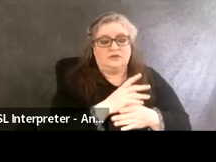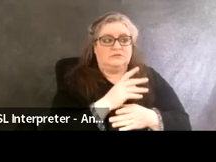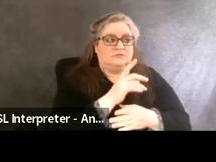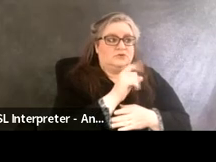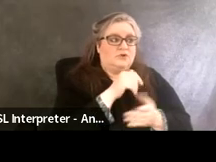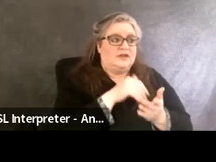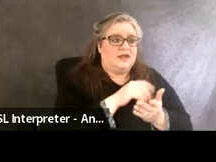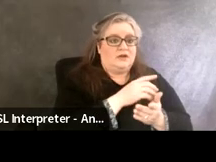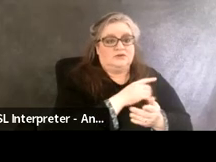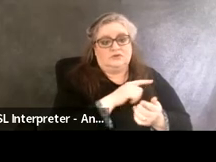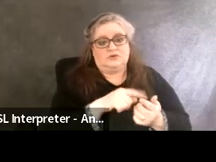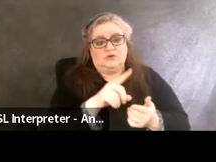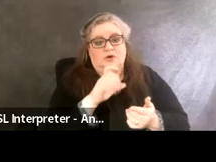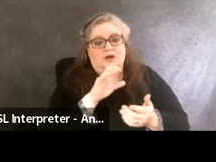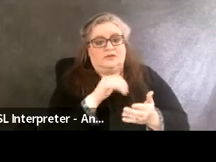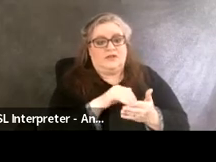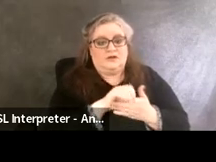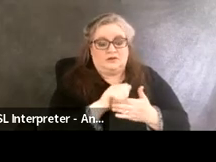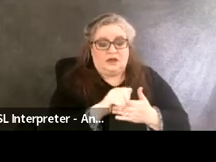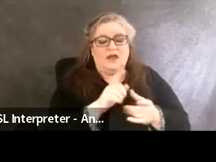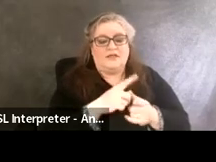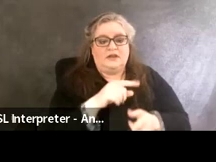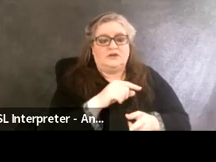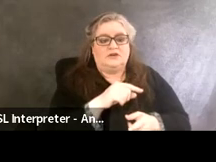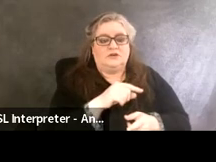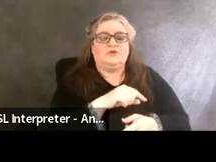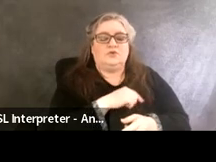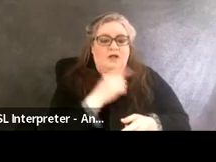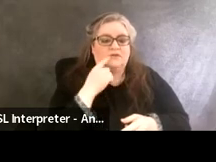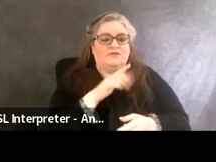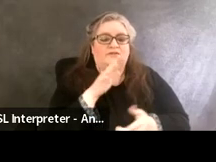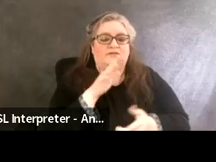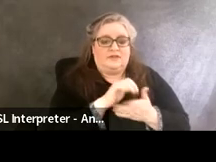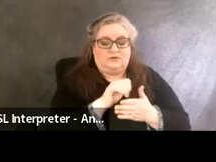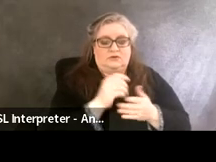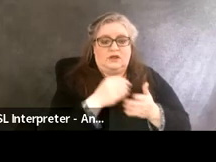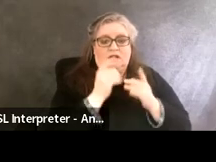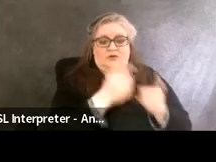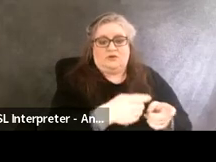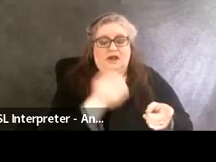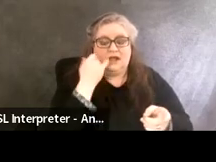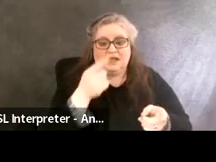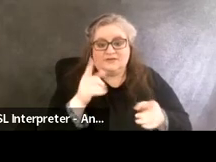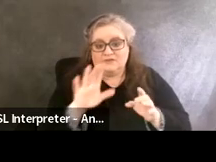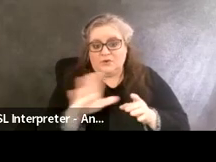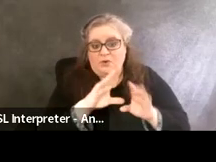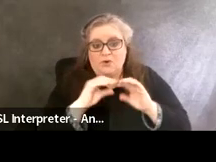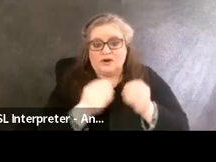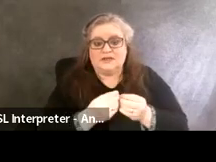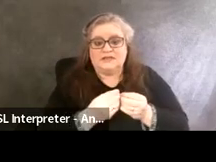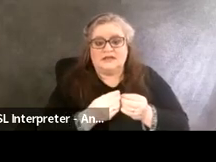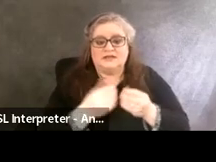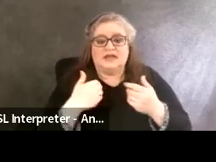20,000 and 100,000, then you qualify for the $5,000 grant. If you're an organization that